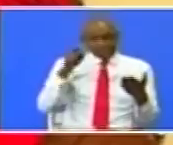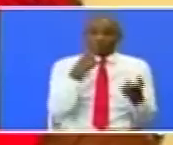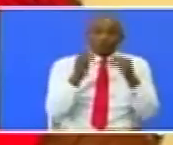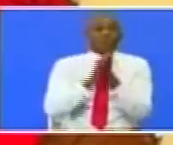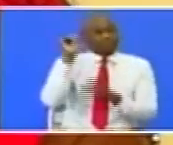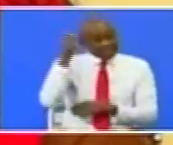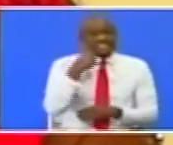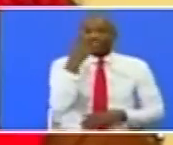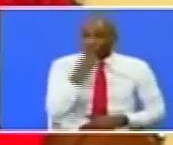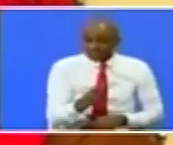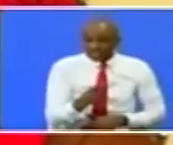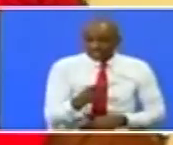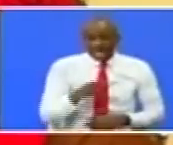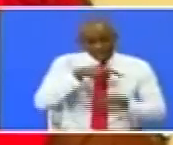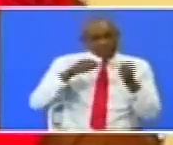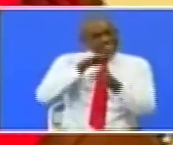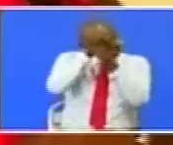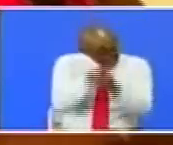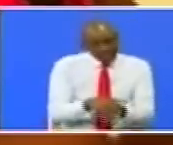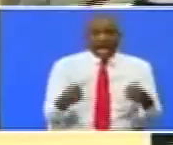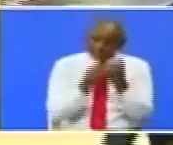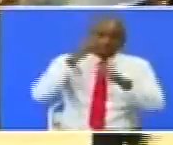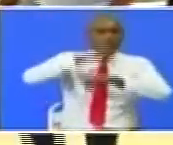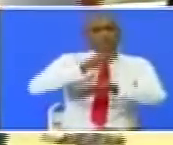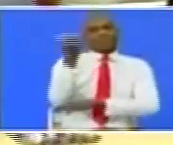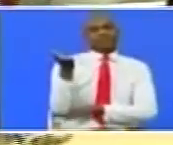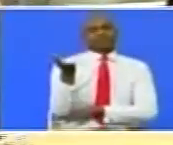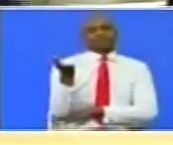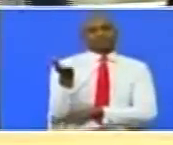president, he was talking about stigma that happened in school.